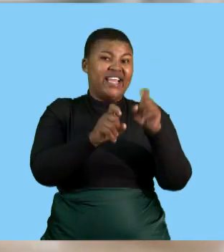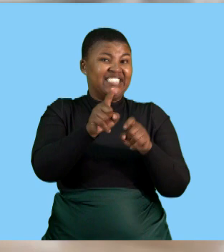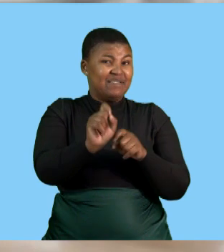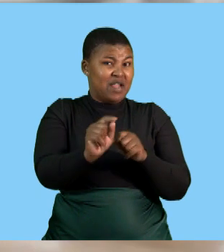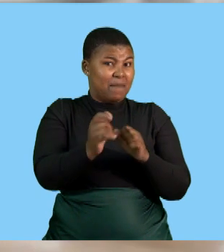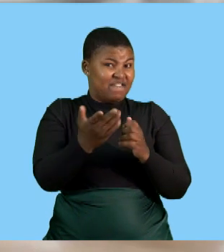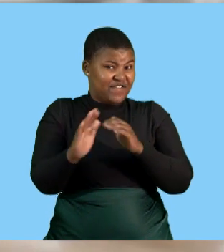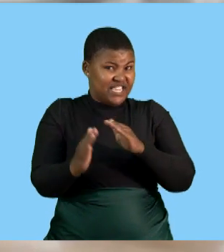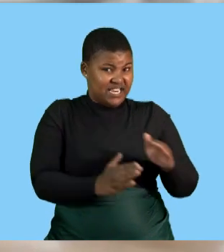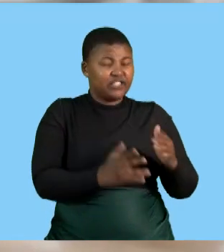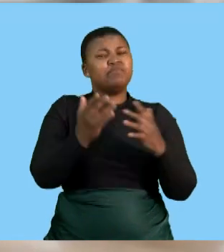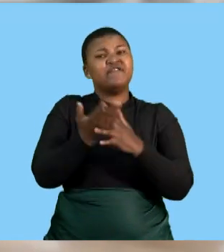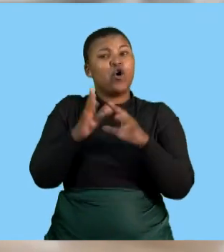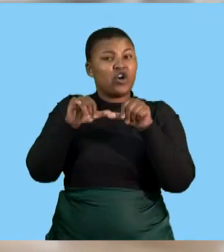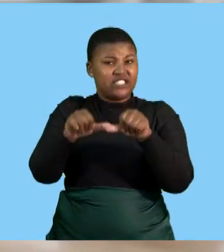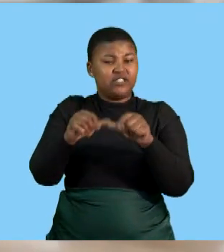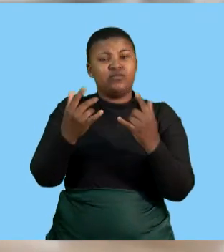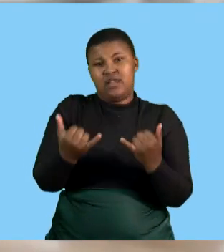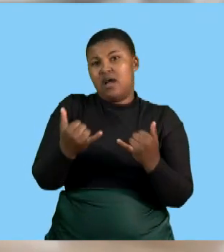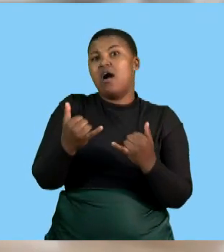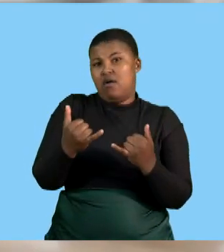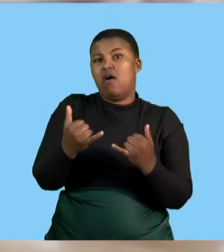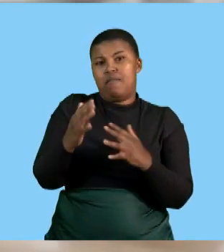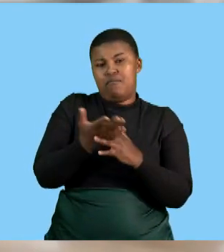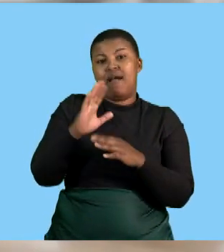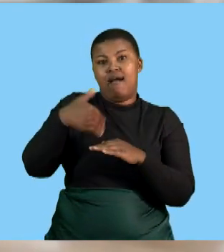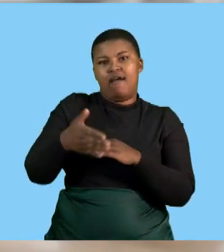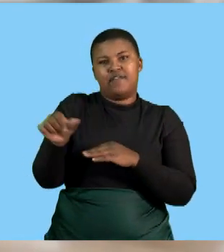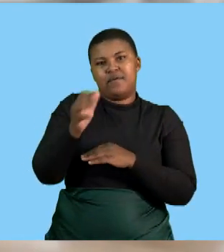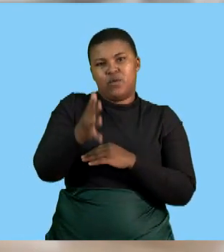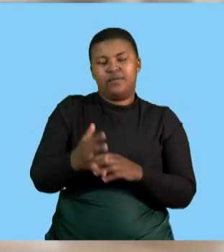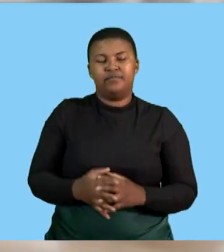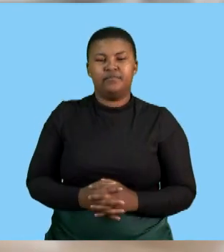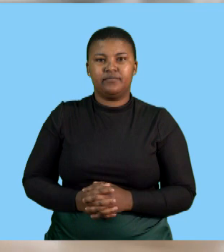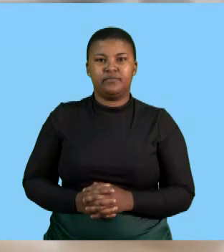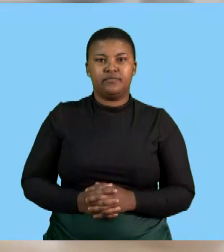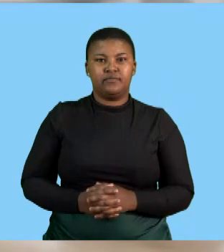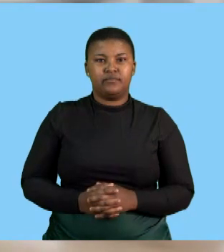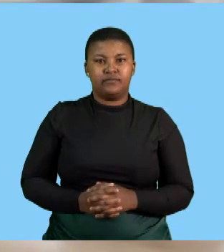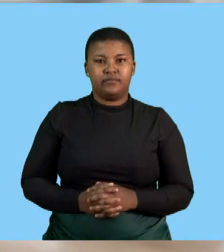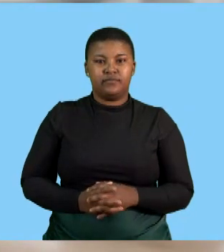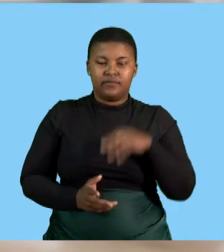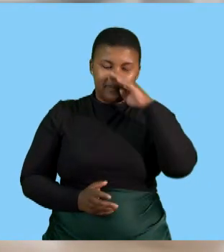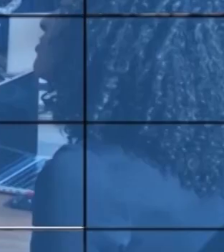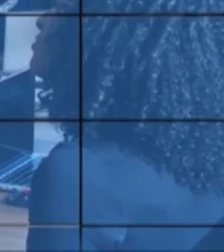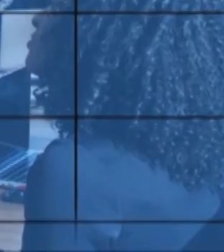practice questions. Before we continue with our application questions, it's time for a short break.